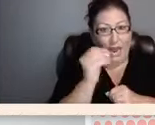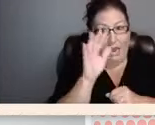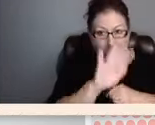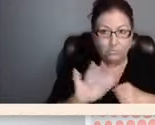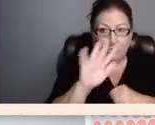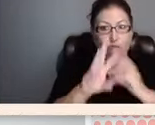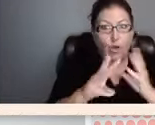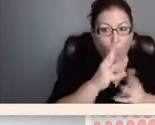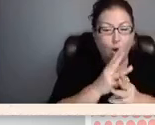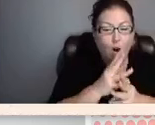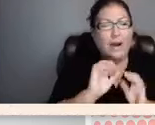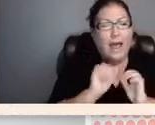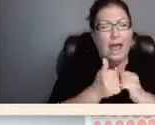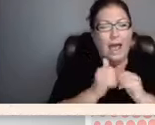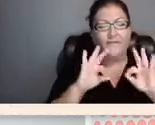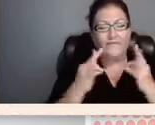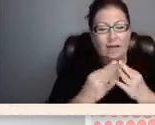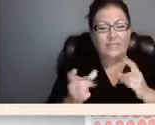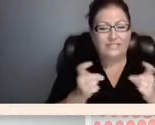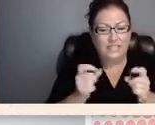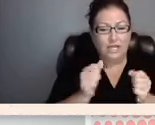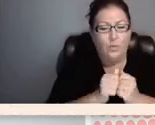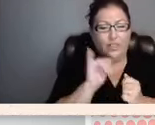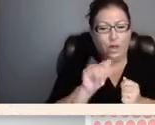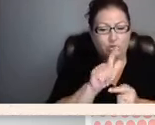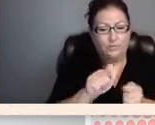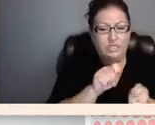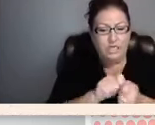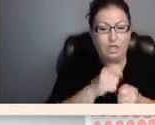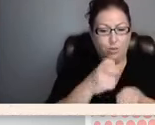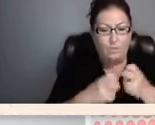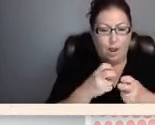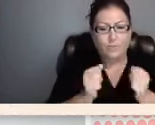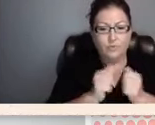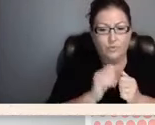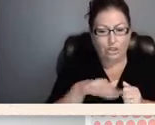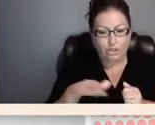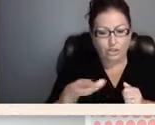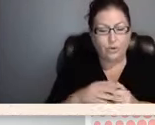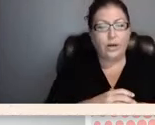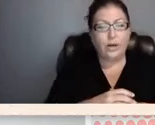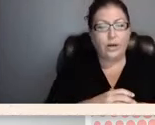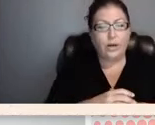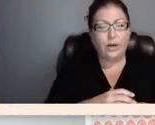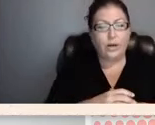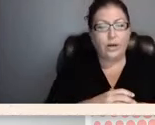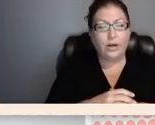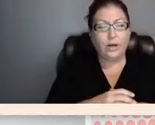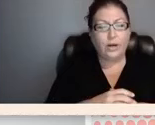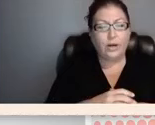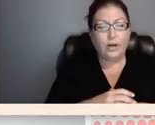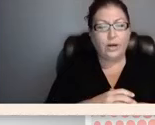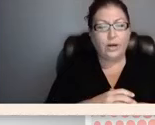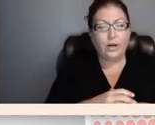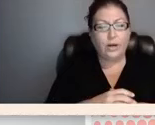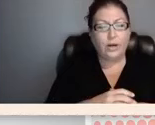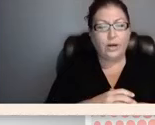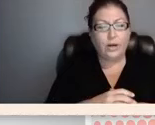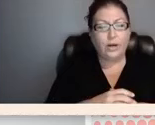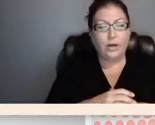are dealing with these particular issues with their children. How do you teach social distancing?